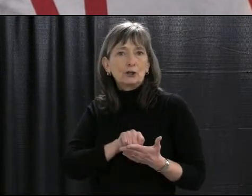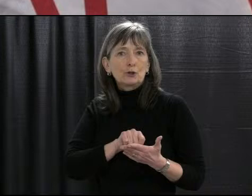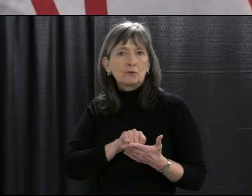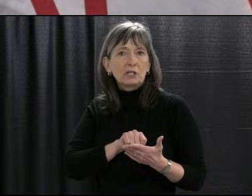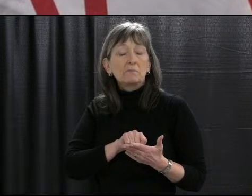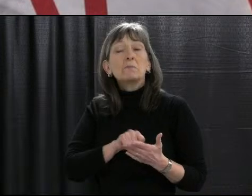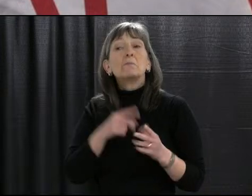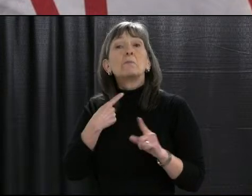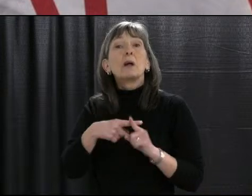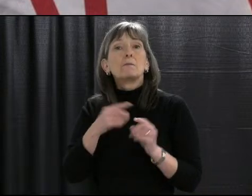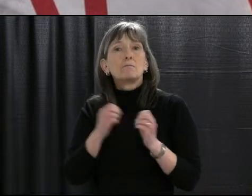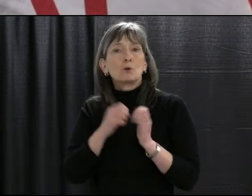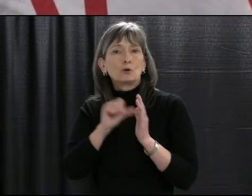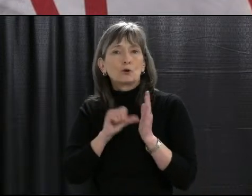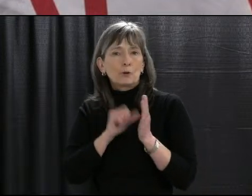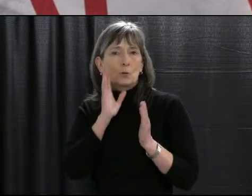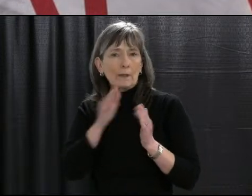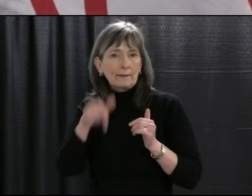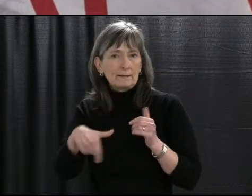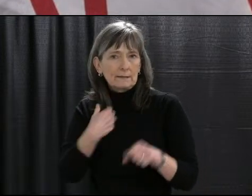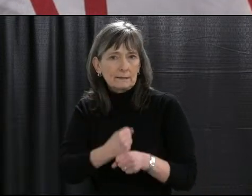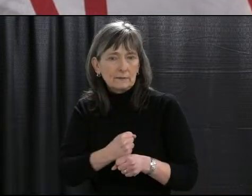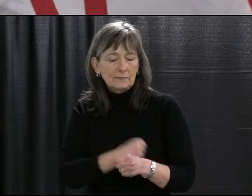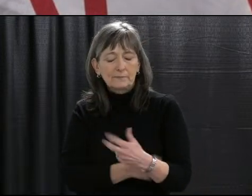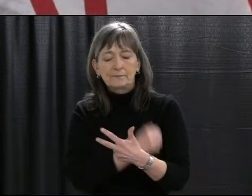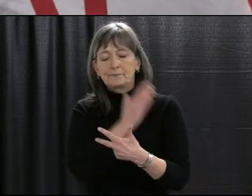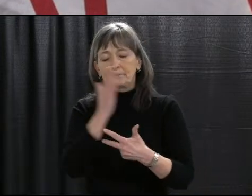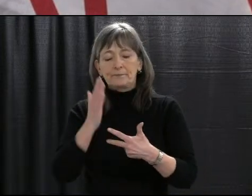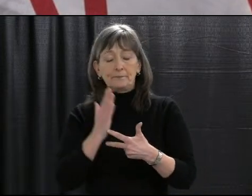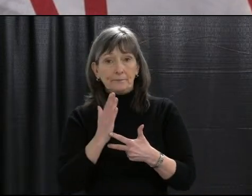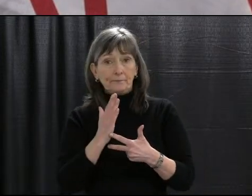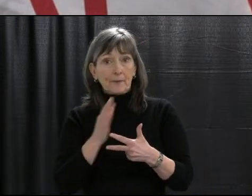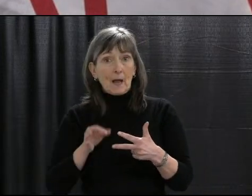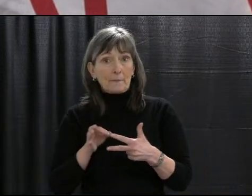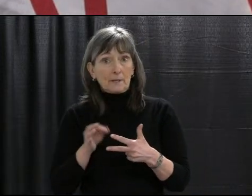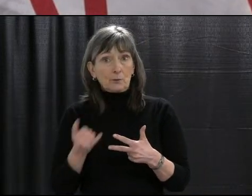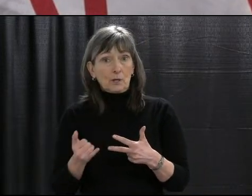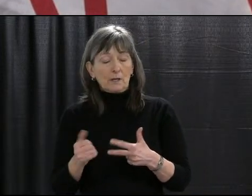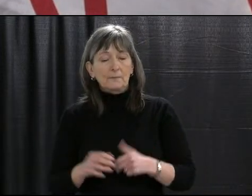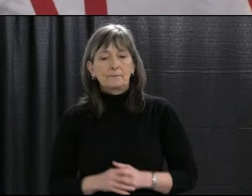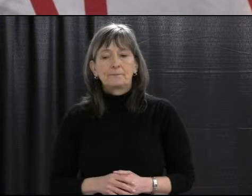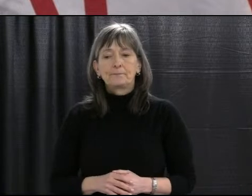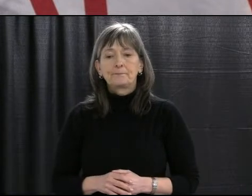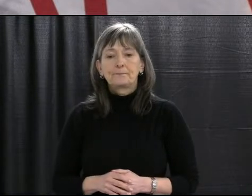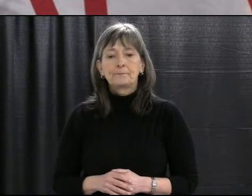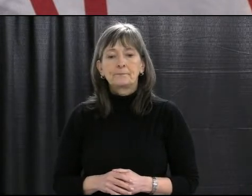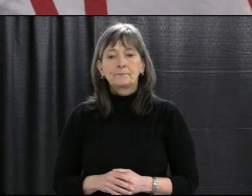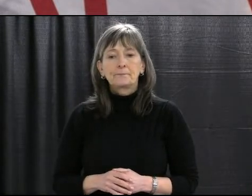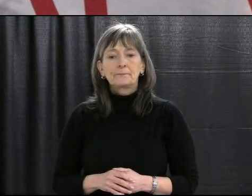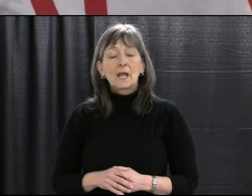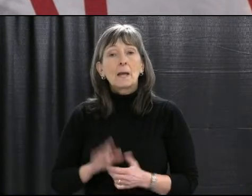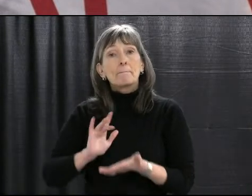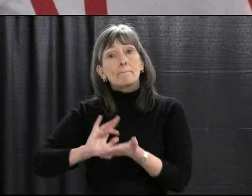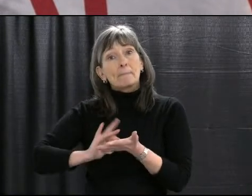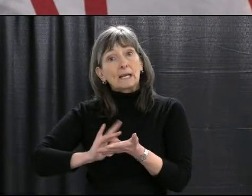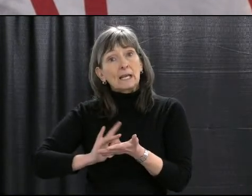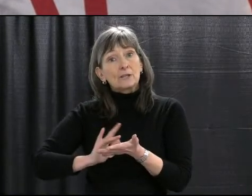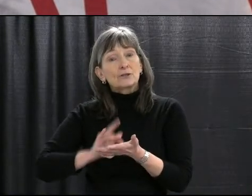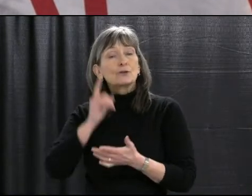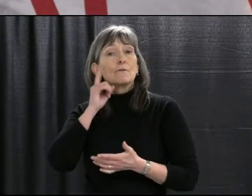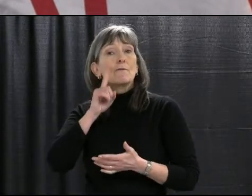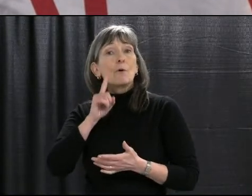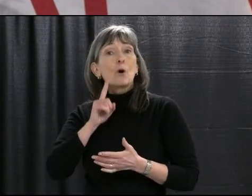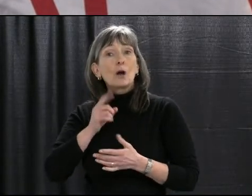year. Second part of our update is that access to clot-busting drugs